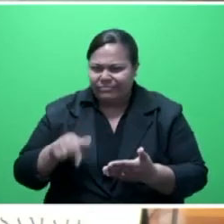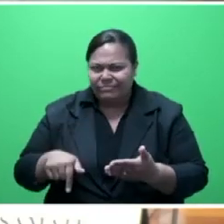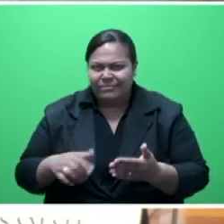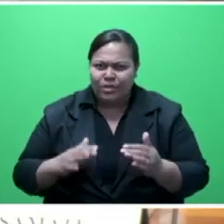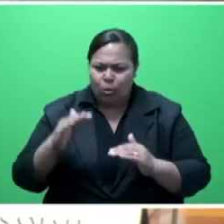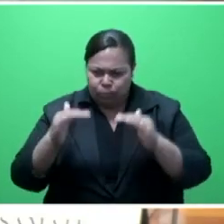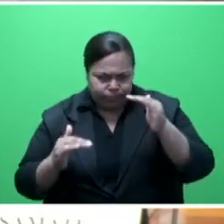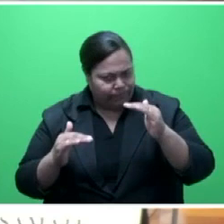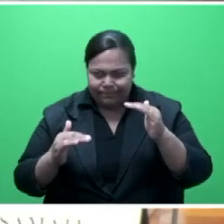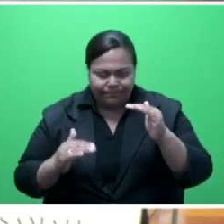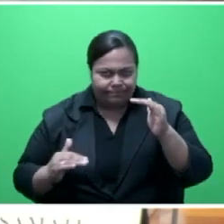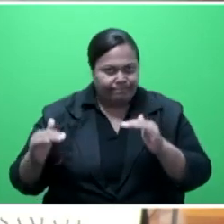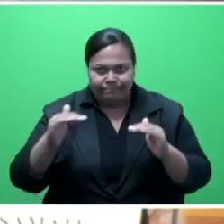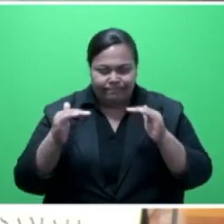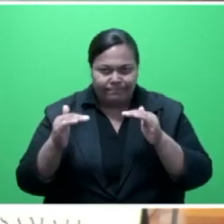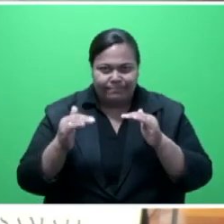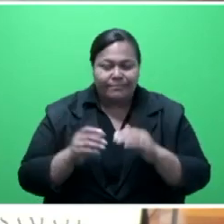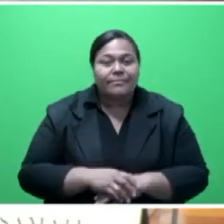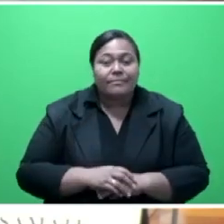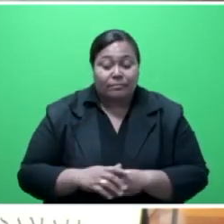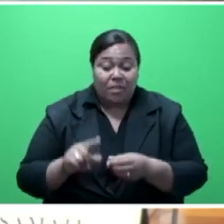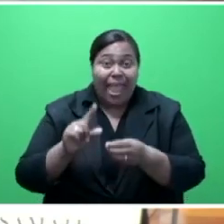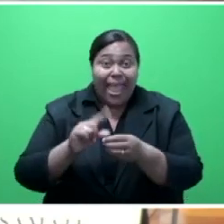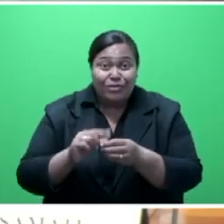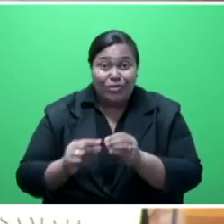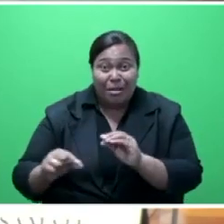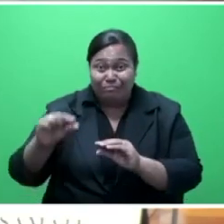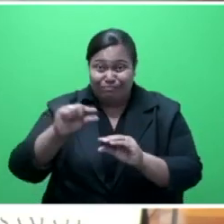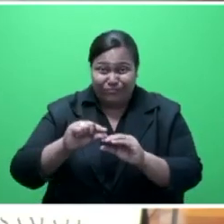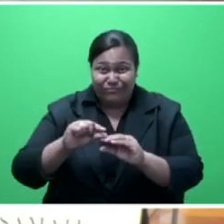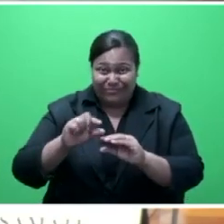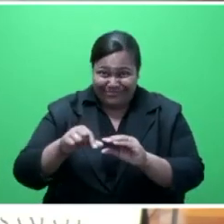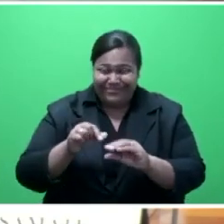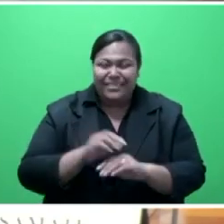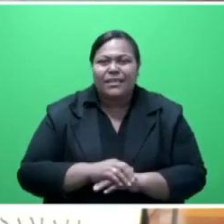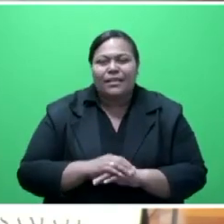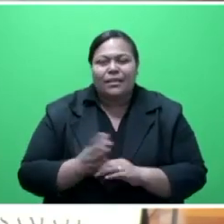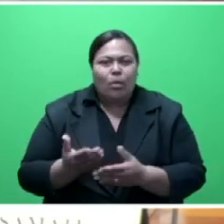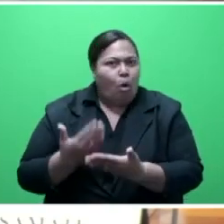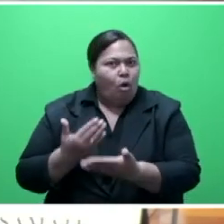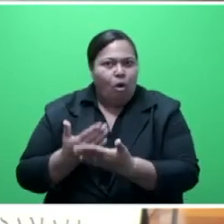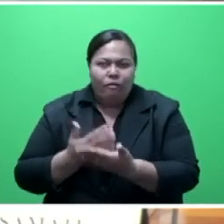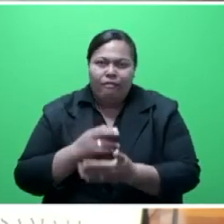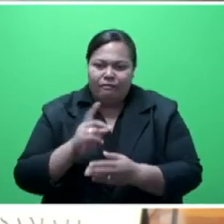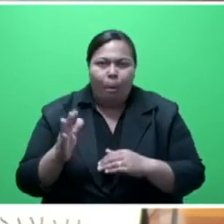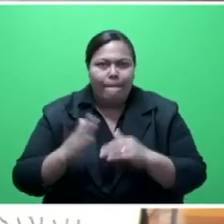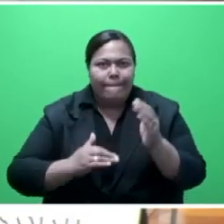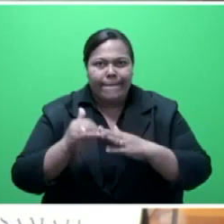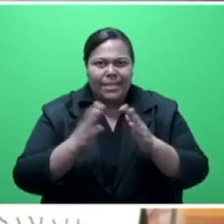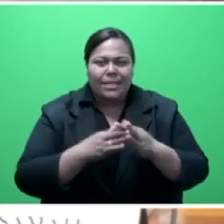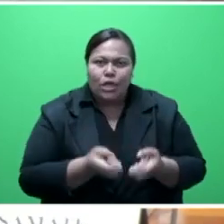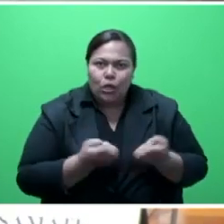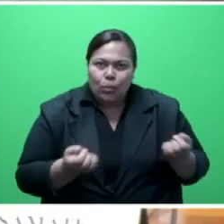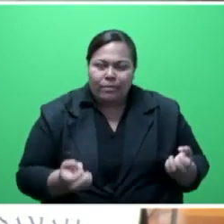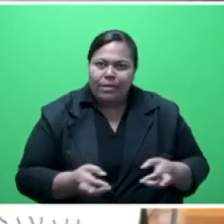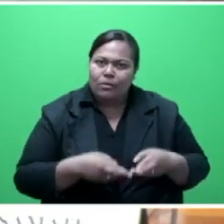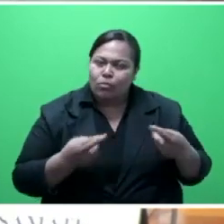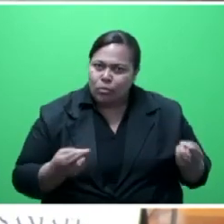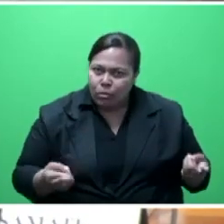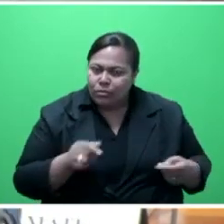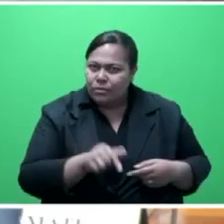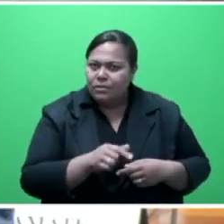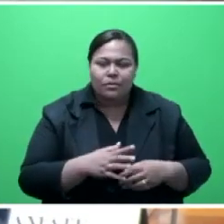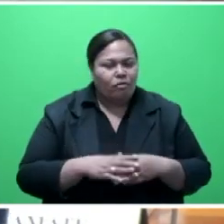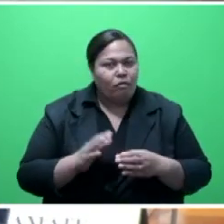the over 1,600 duty concessions, we've removed duties on raw materials, machinery and equipment for the construction of public rental